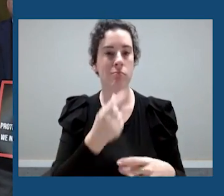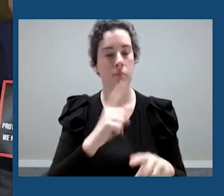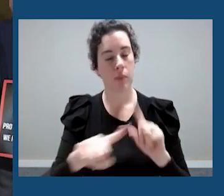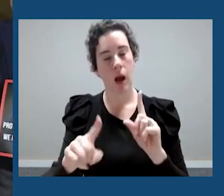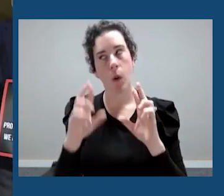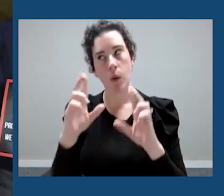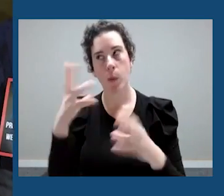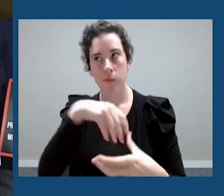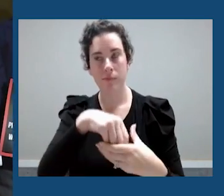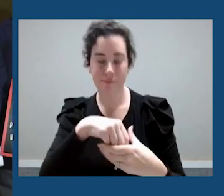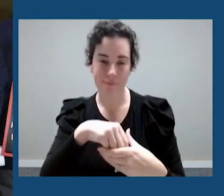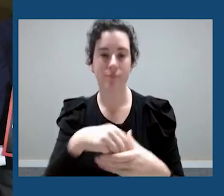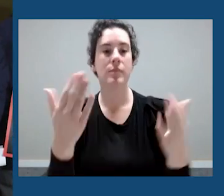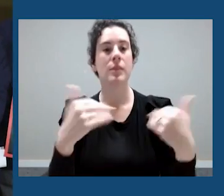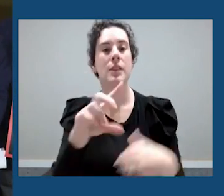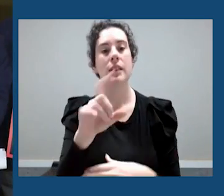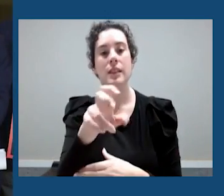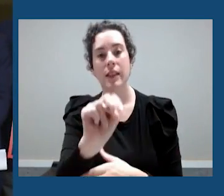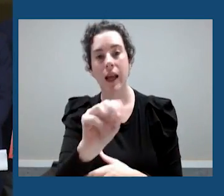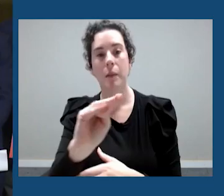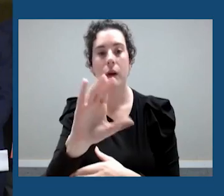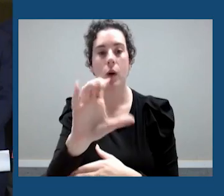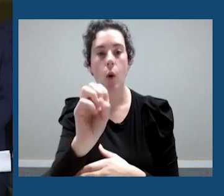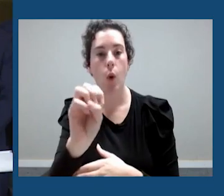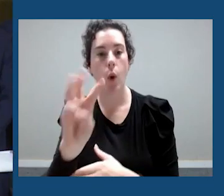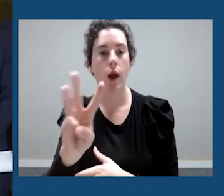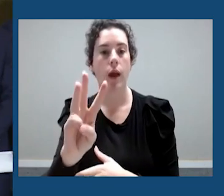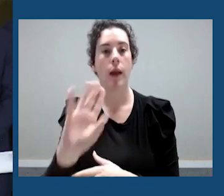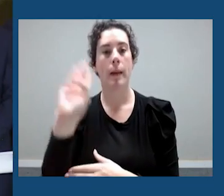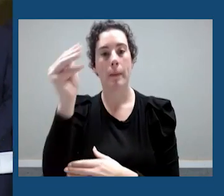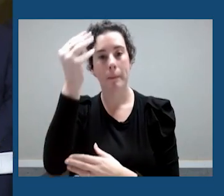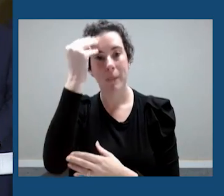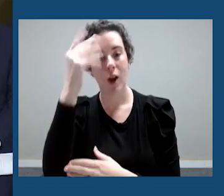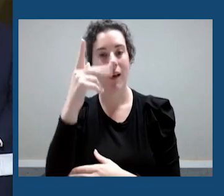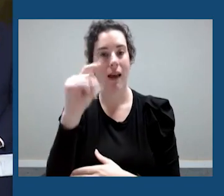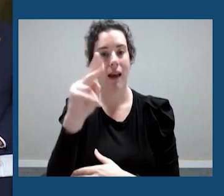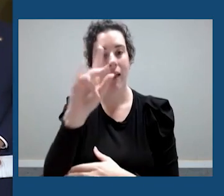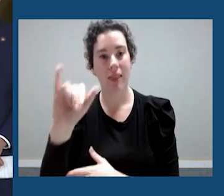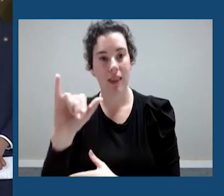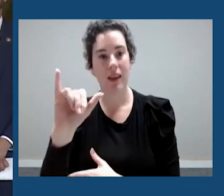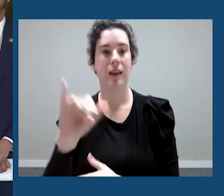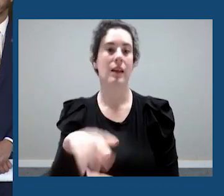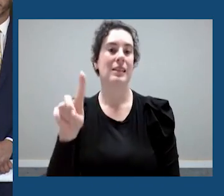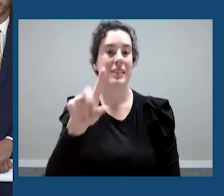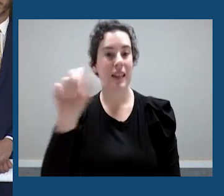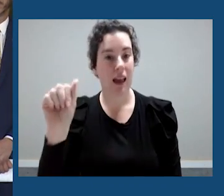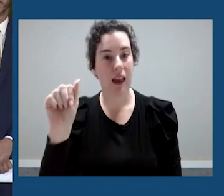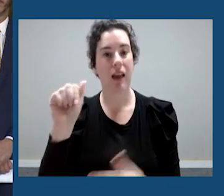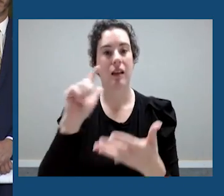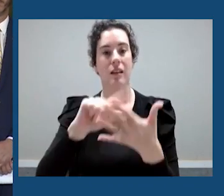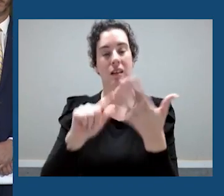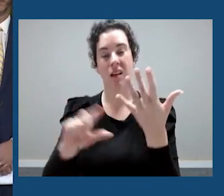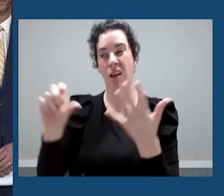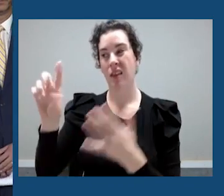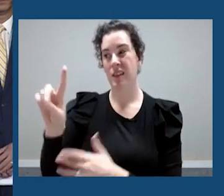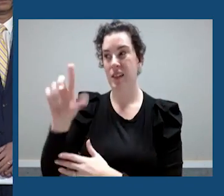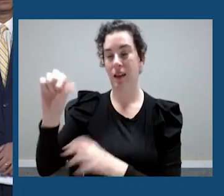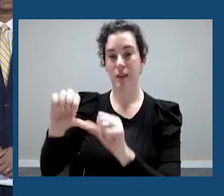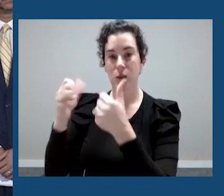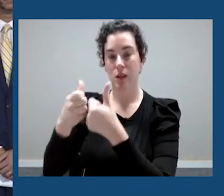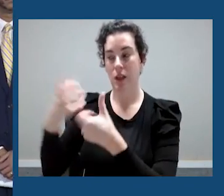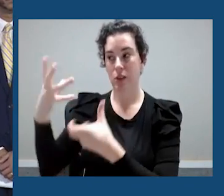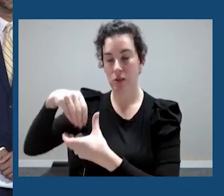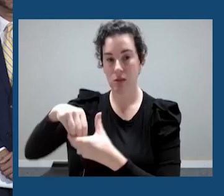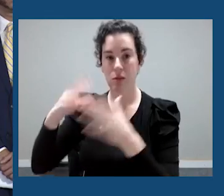Dan McCoy, Mayor Kathy Sheehan, District Attorney Mary Pat Donnelly, and our friends from the District Attorneys Association, friends from the